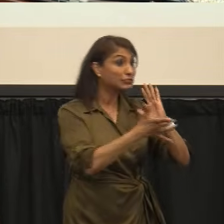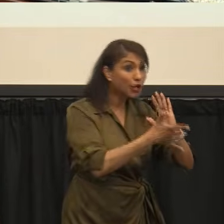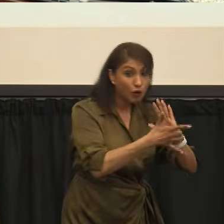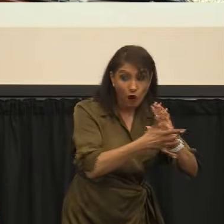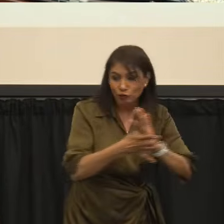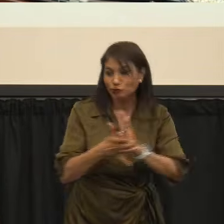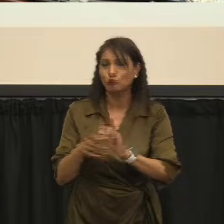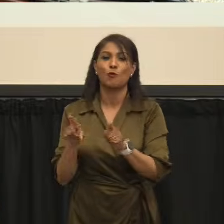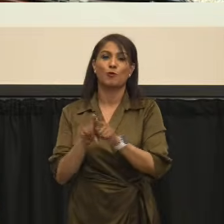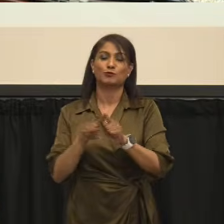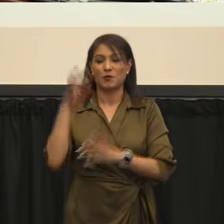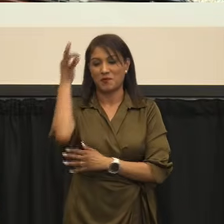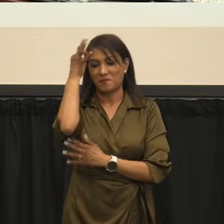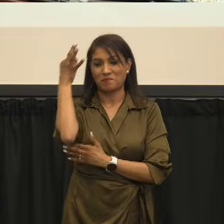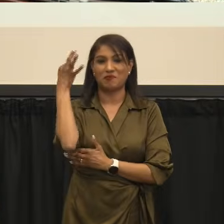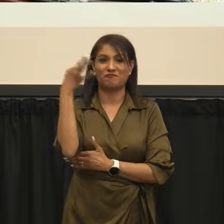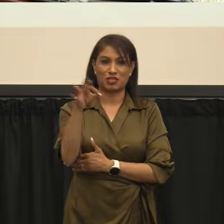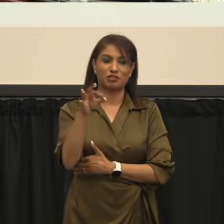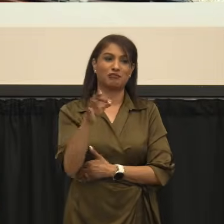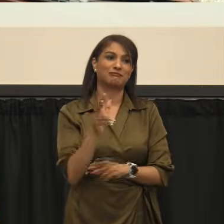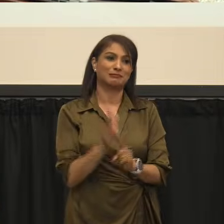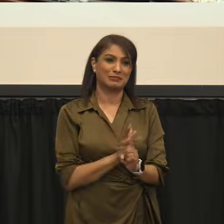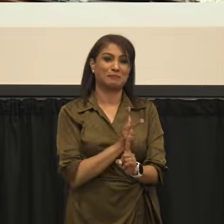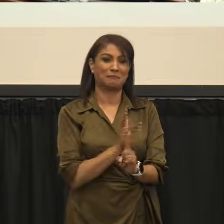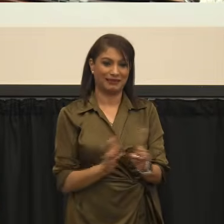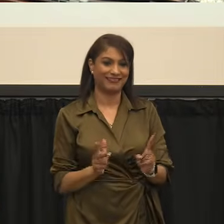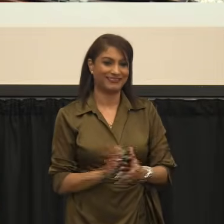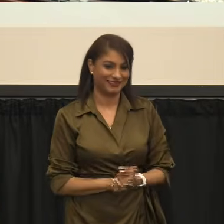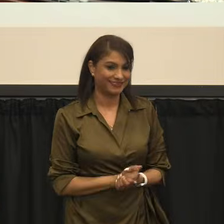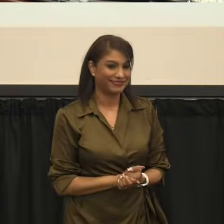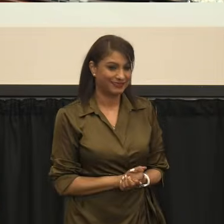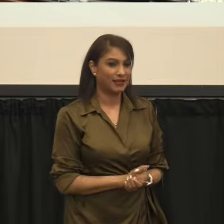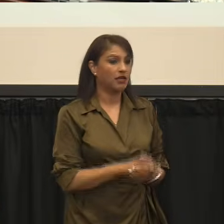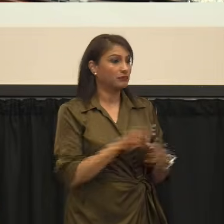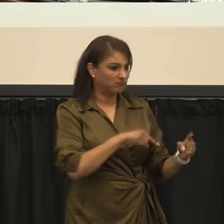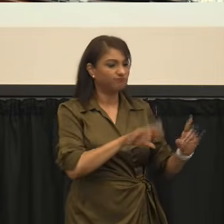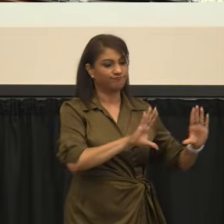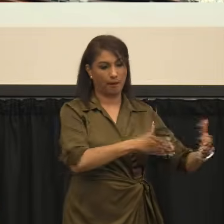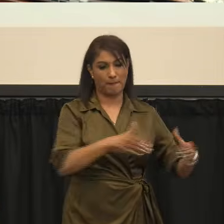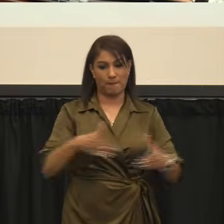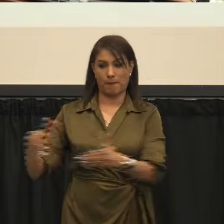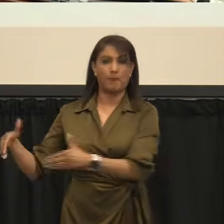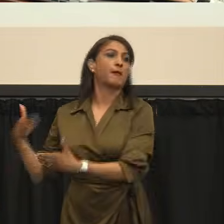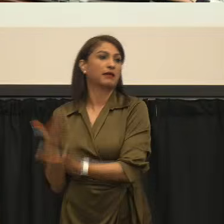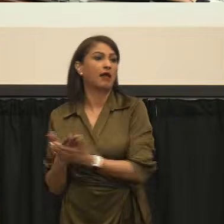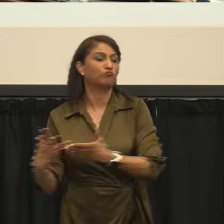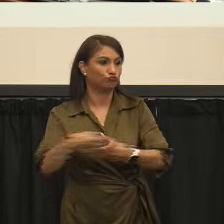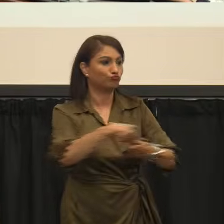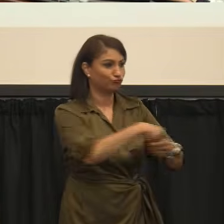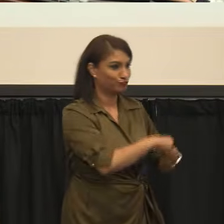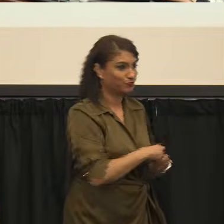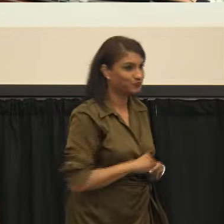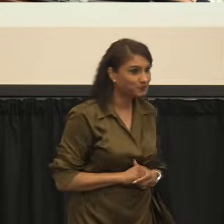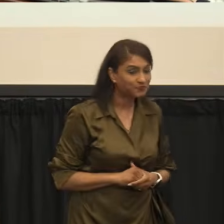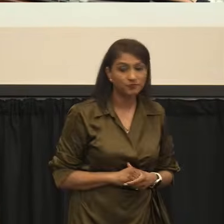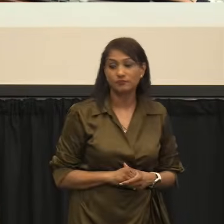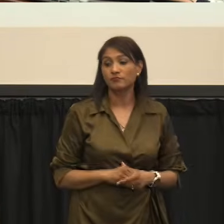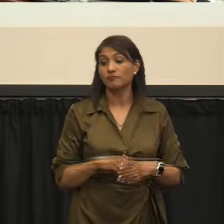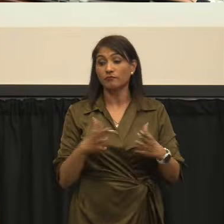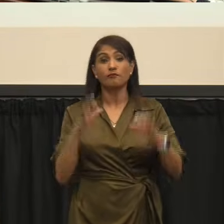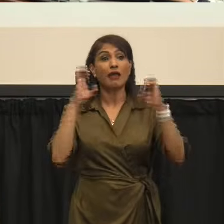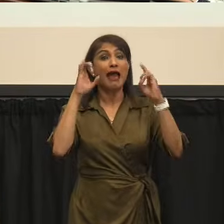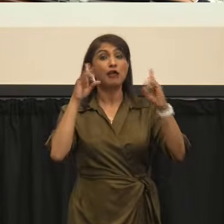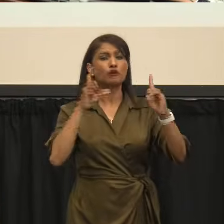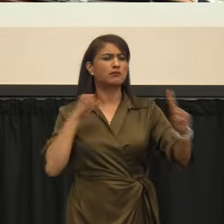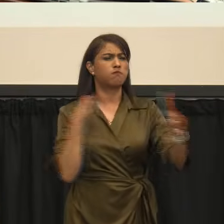we've identified mathematics, science, technology, and professional disciplines. So those are the 4 gaps we have,